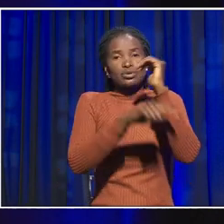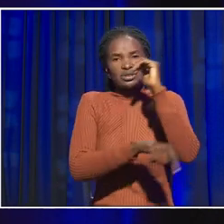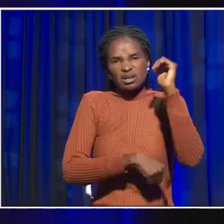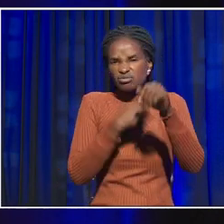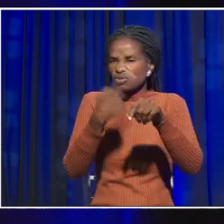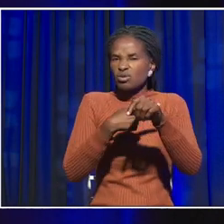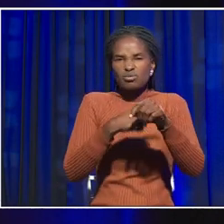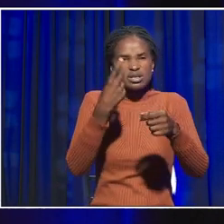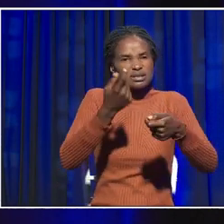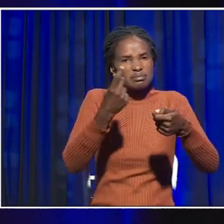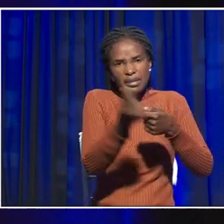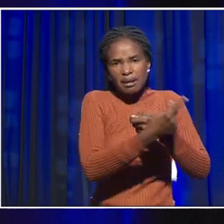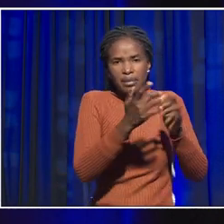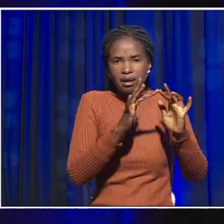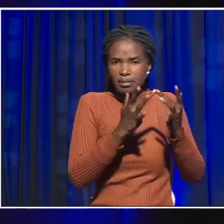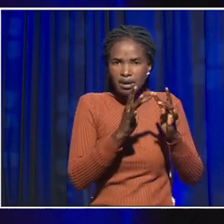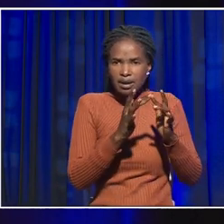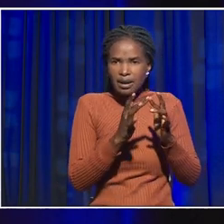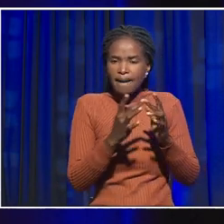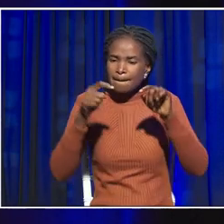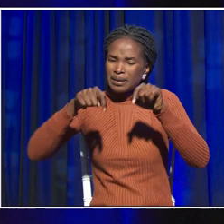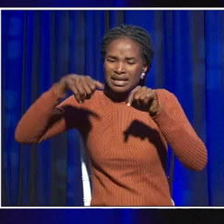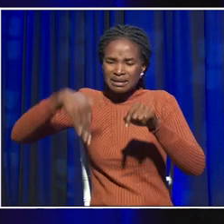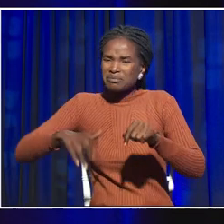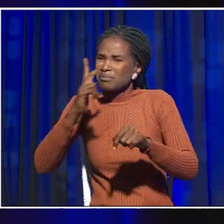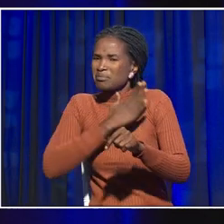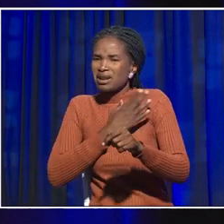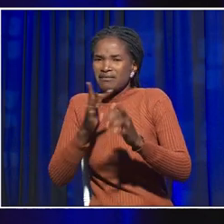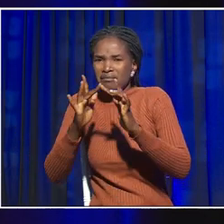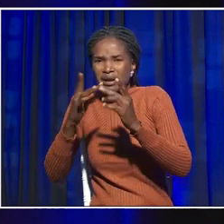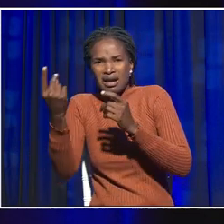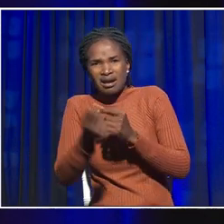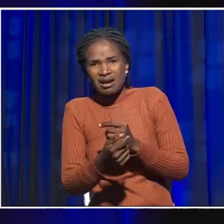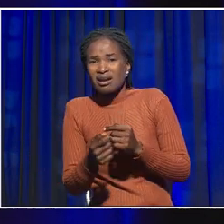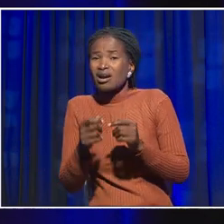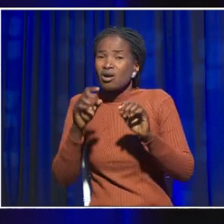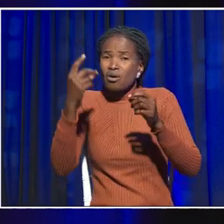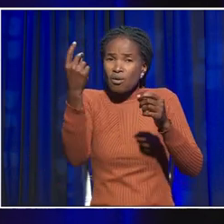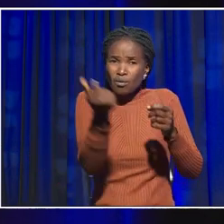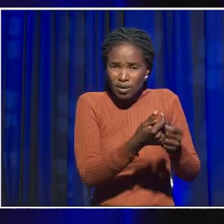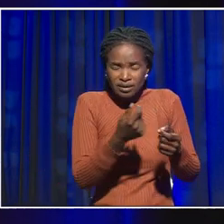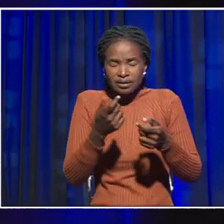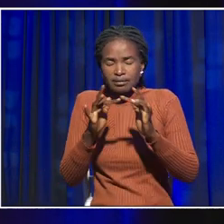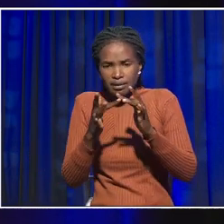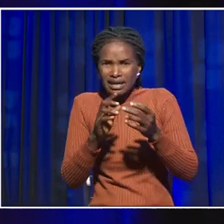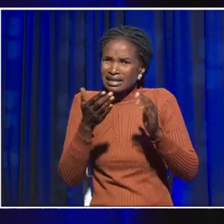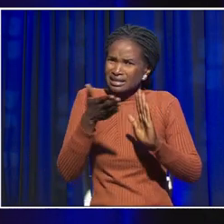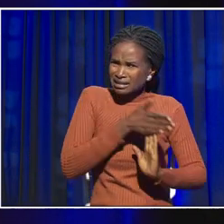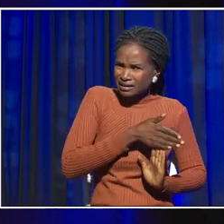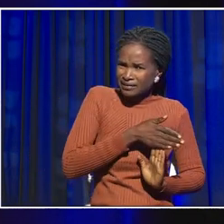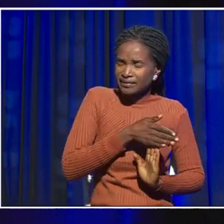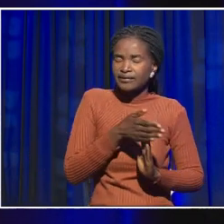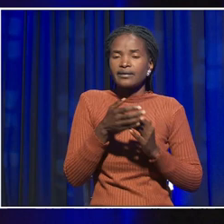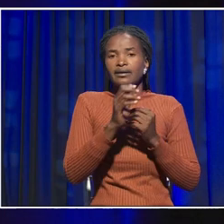to do online shopping, but it seems to struggle in Namibia. Is it safe? Is it something that we